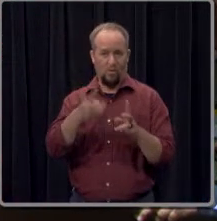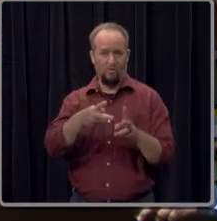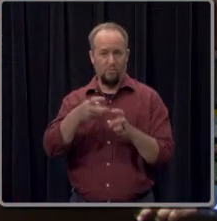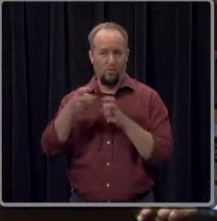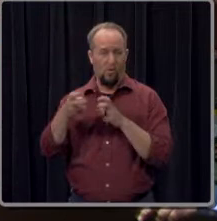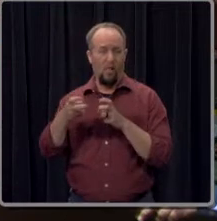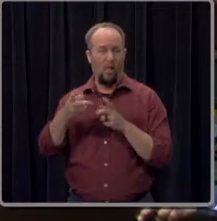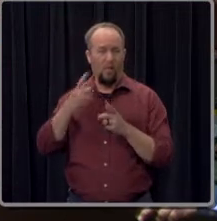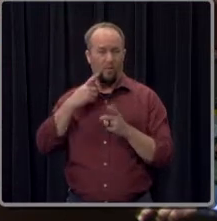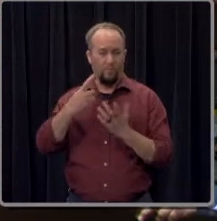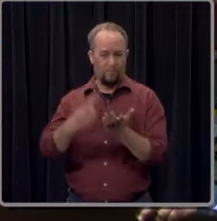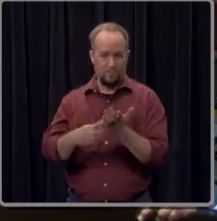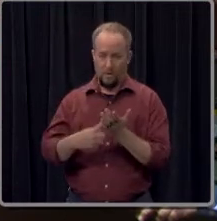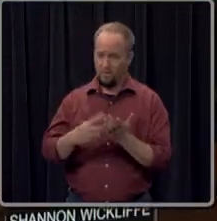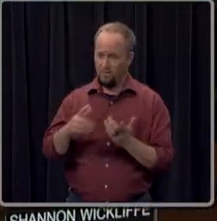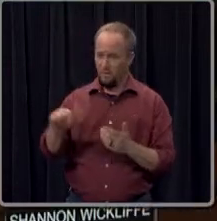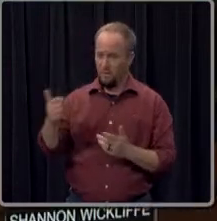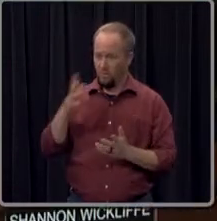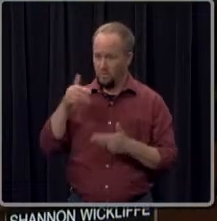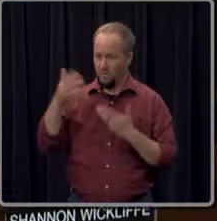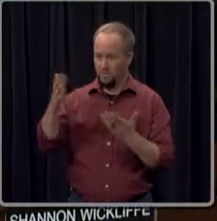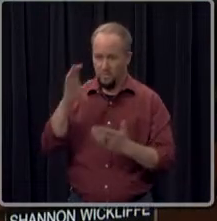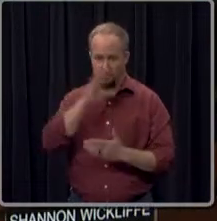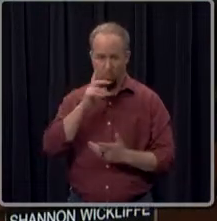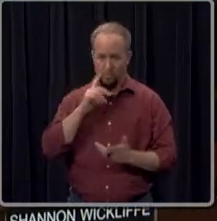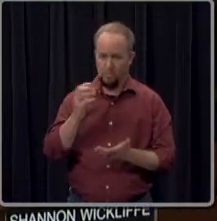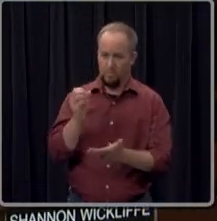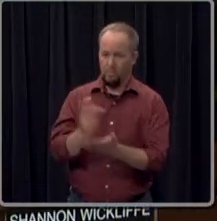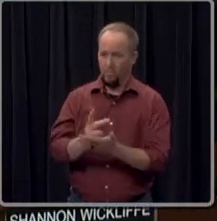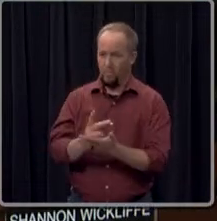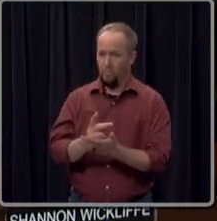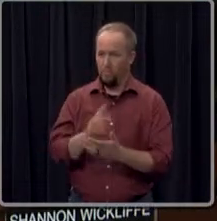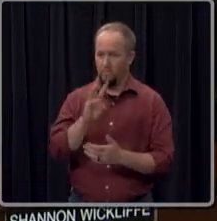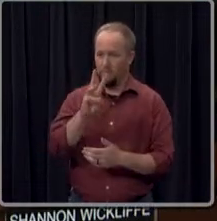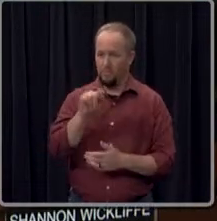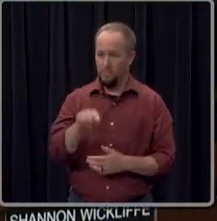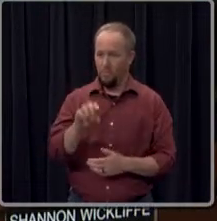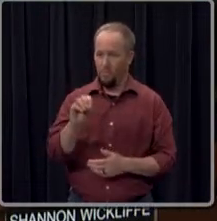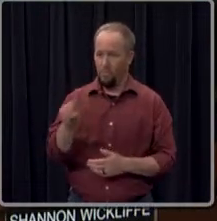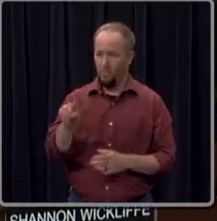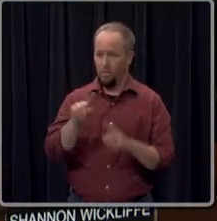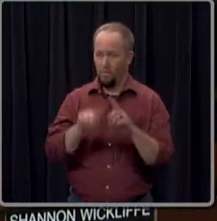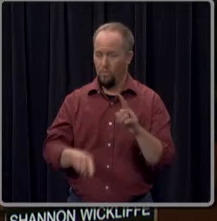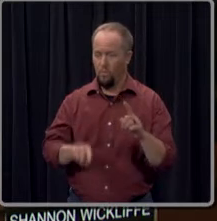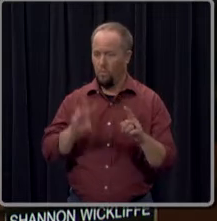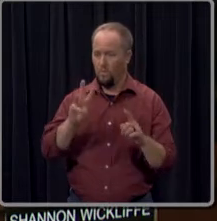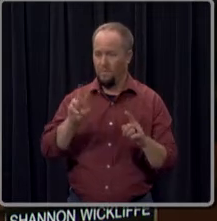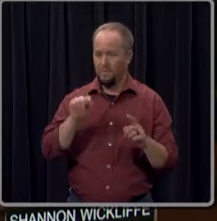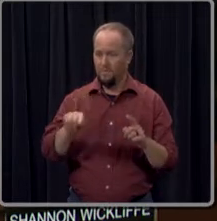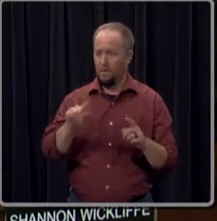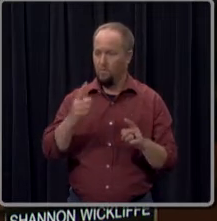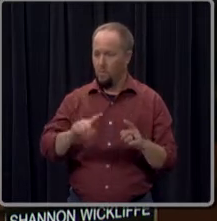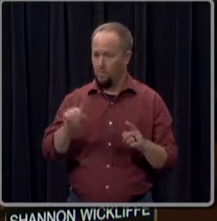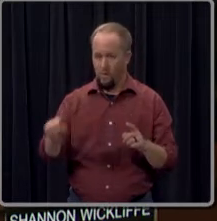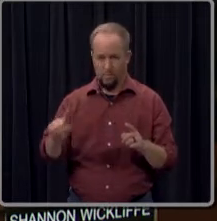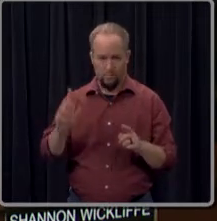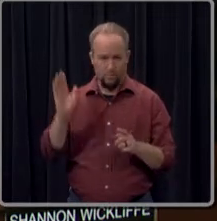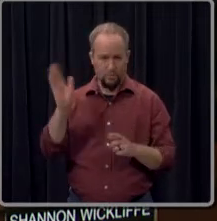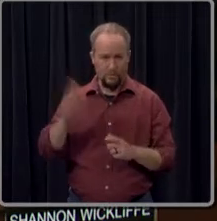but otherwise I would seek a motion to approve items 6.01 through 6.11 as